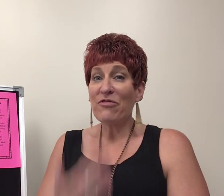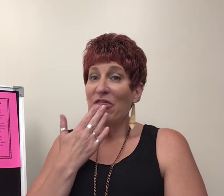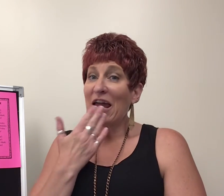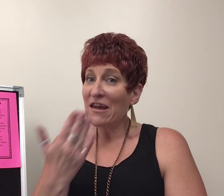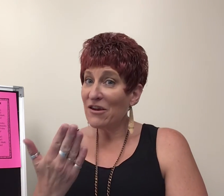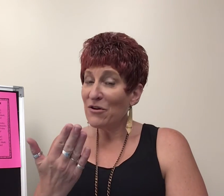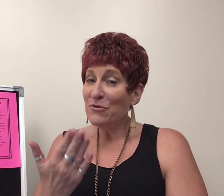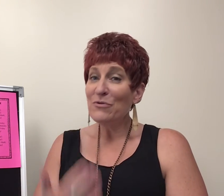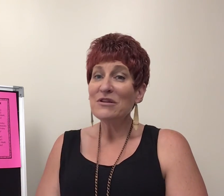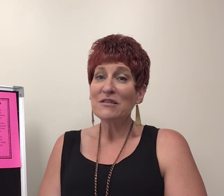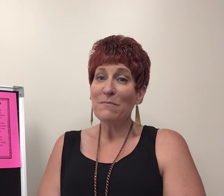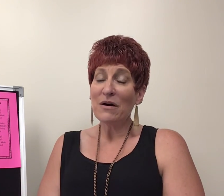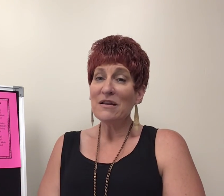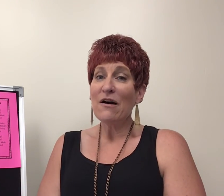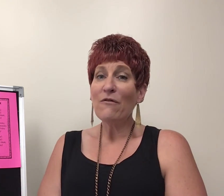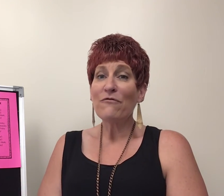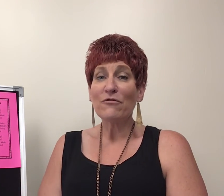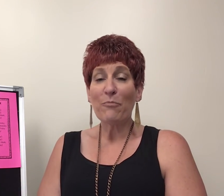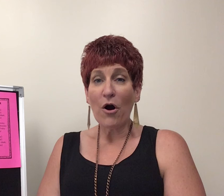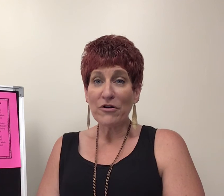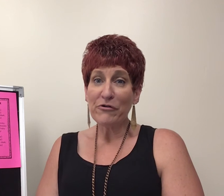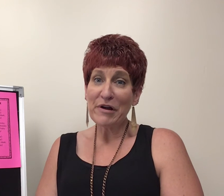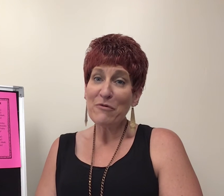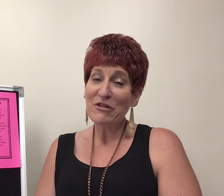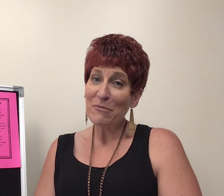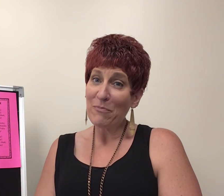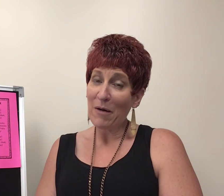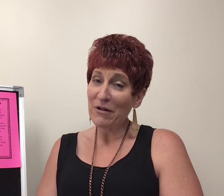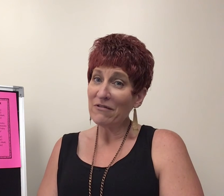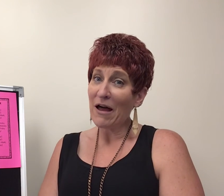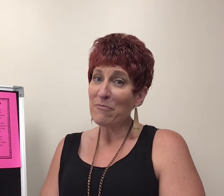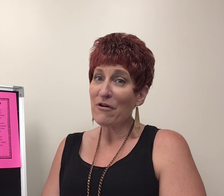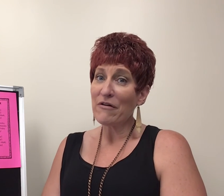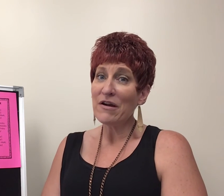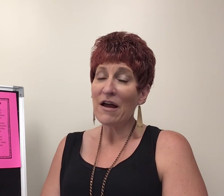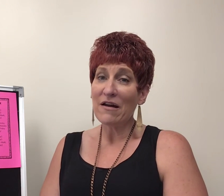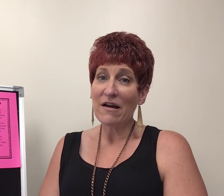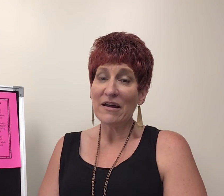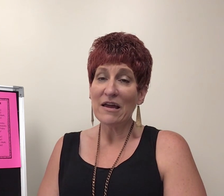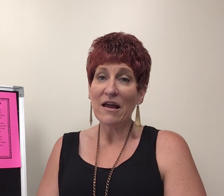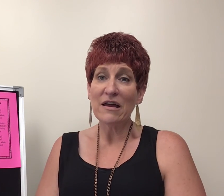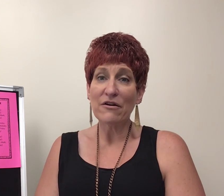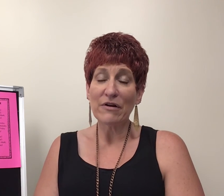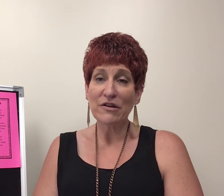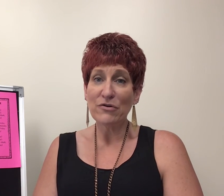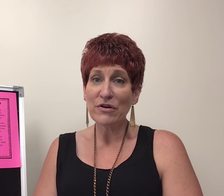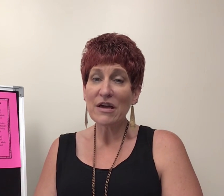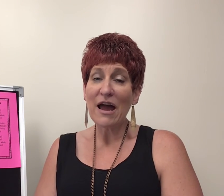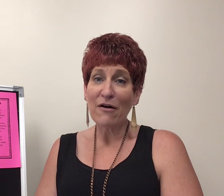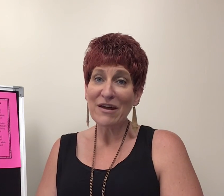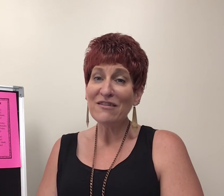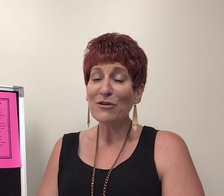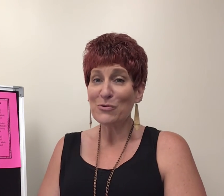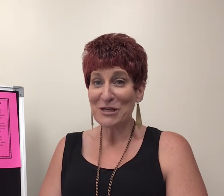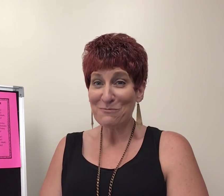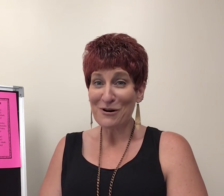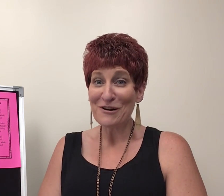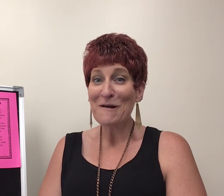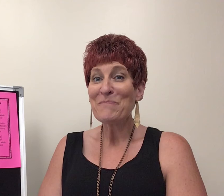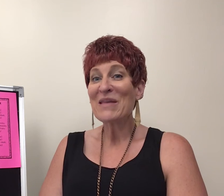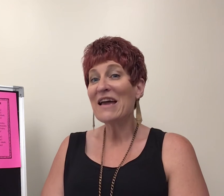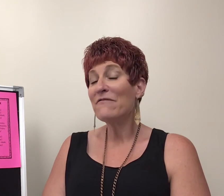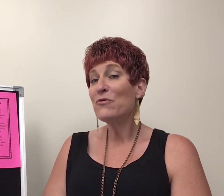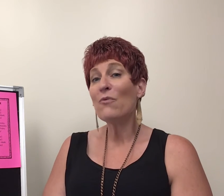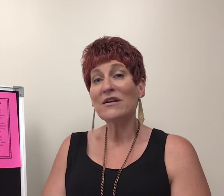and thank you to Bucknell for partnering with the public library here in Union County in